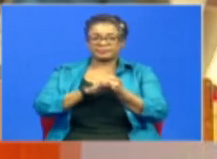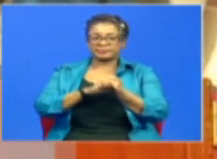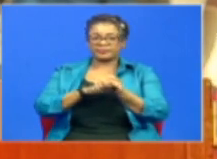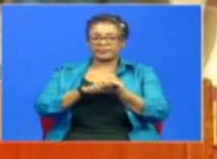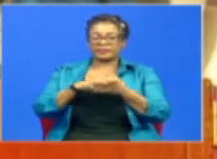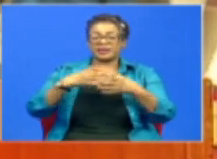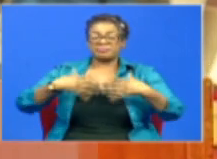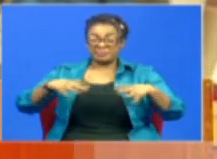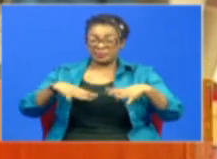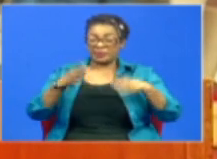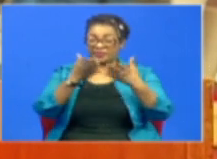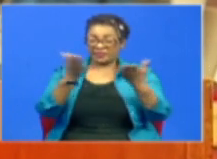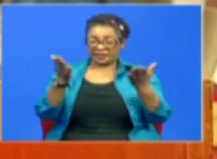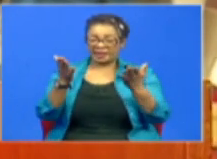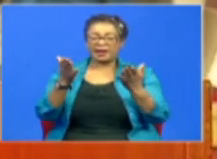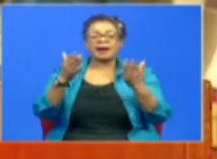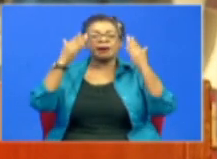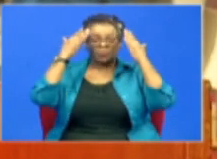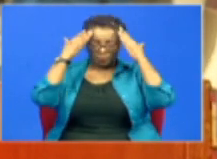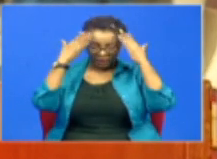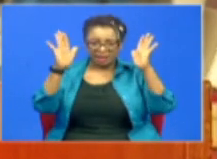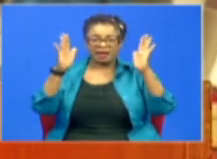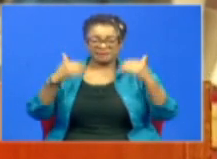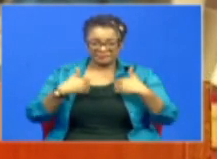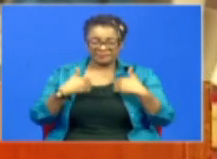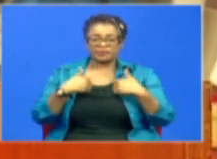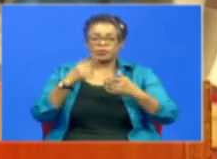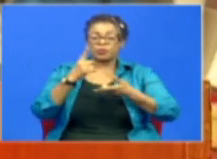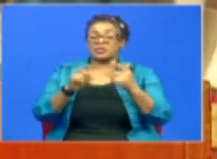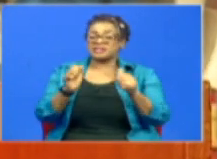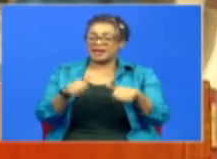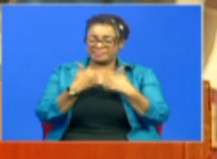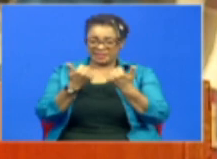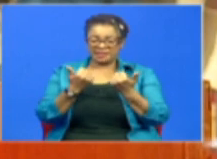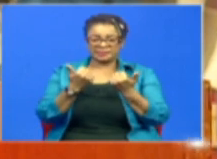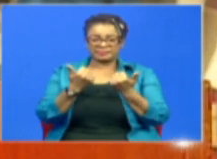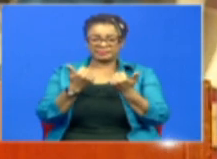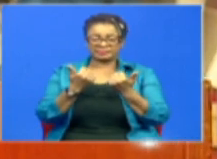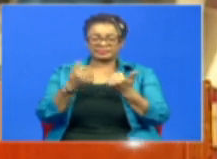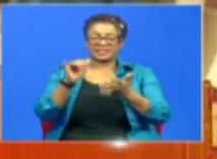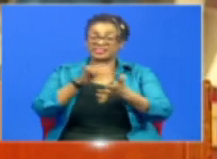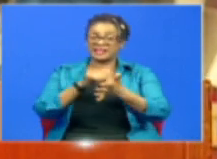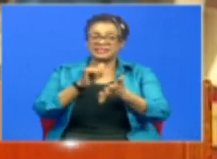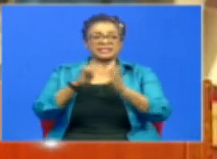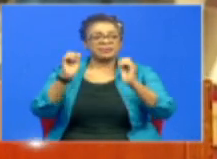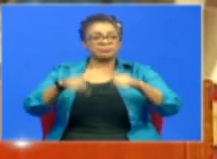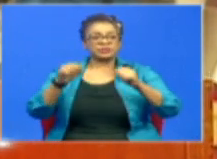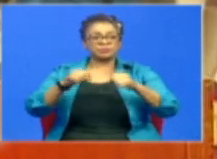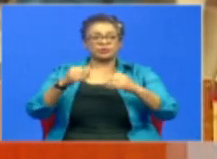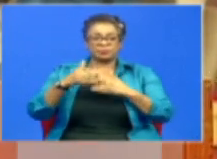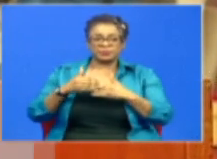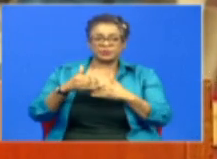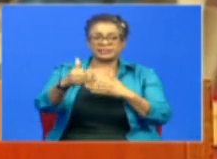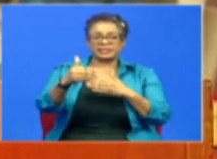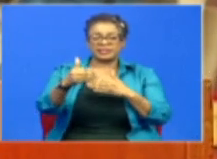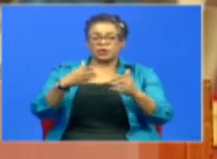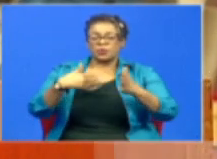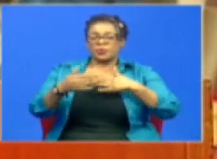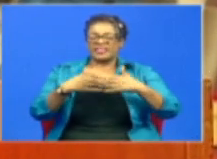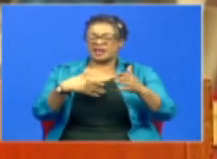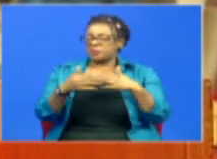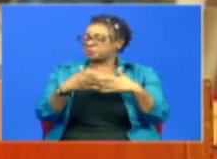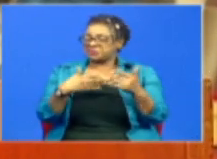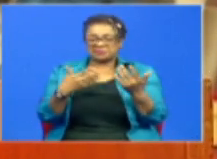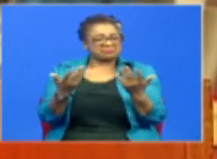alike are so aware of what is happening around them that it is possible to proceed without